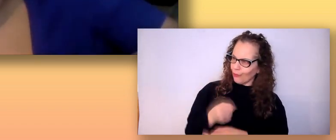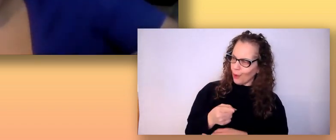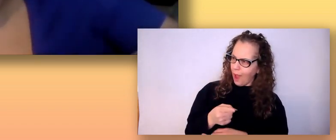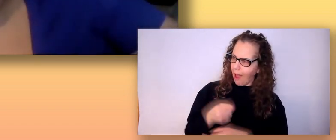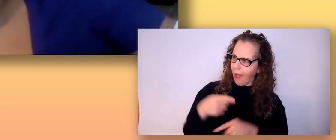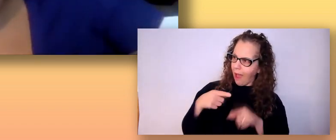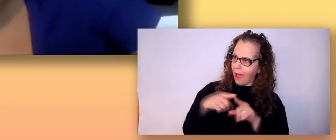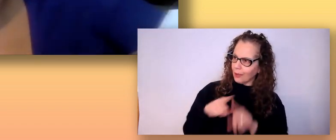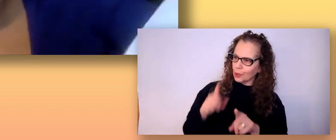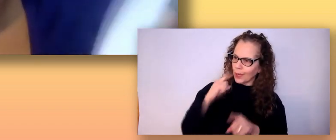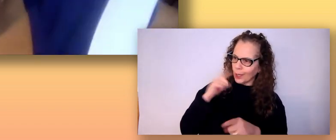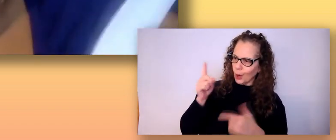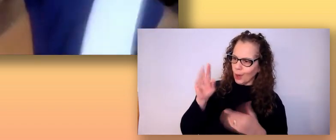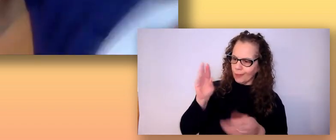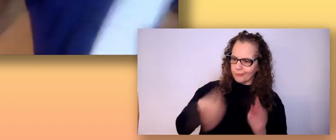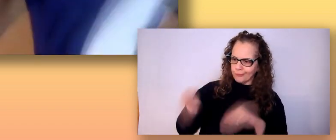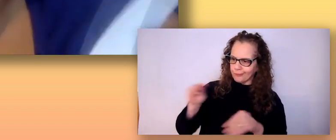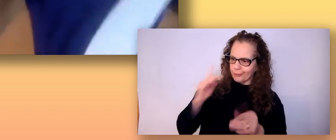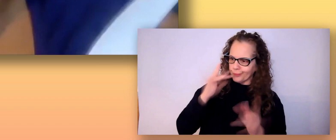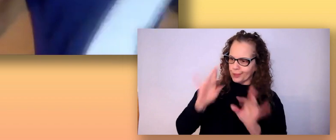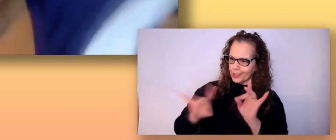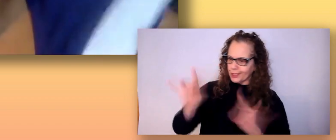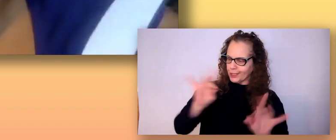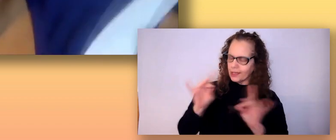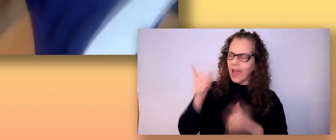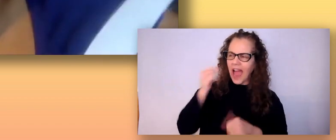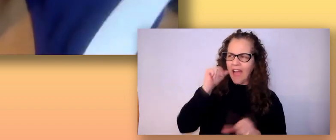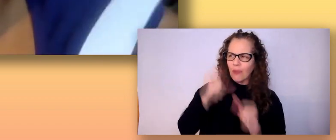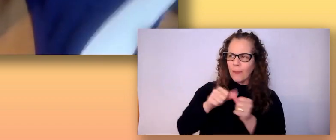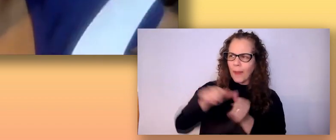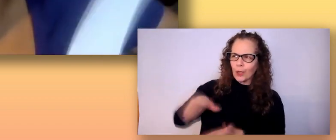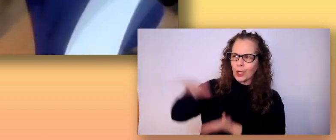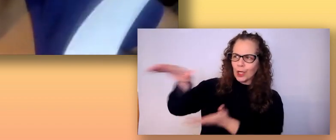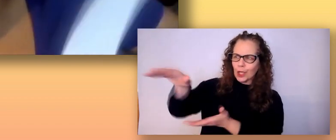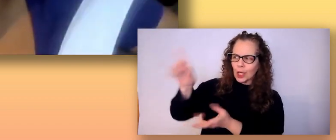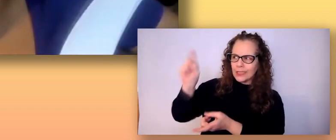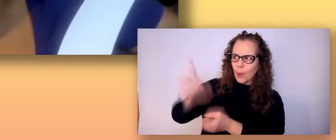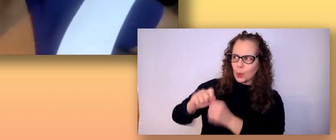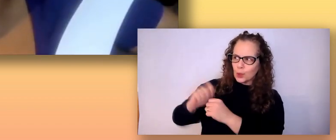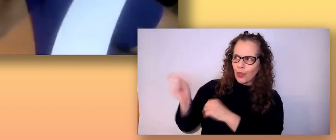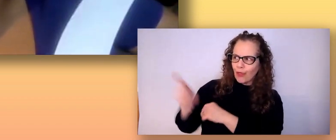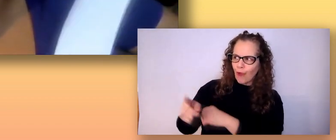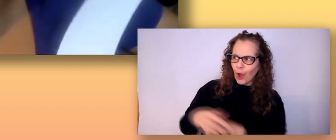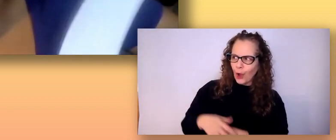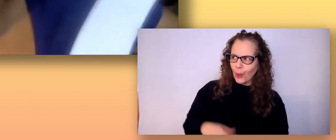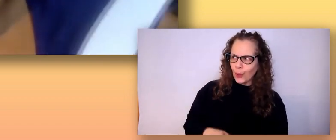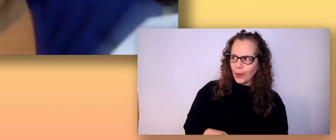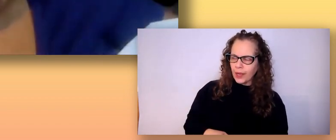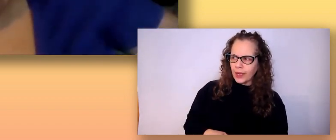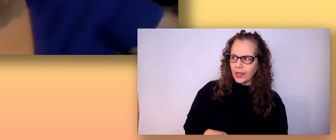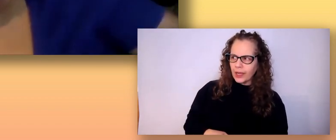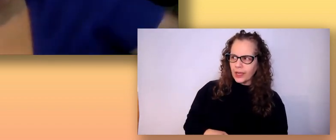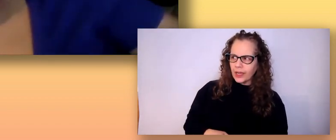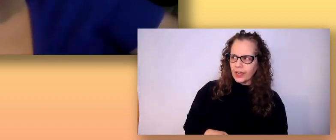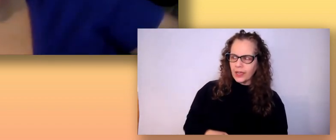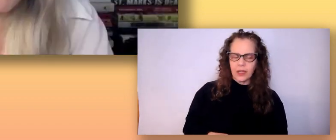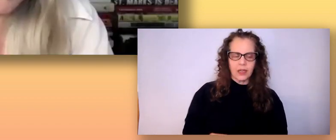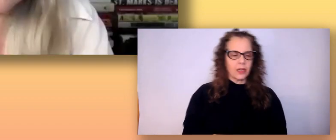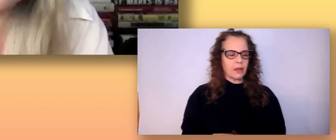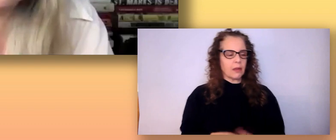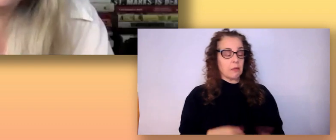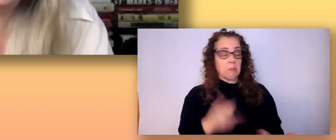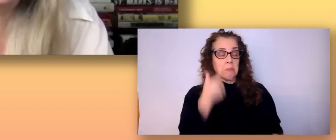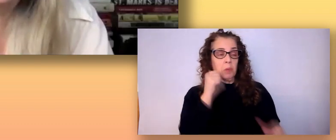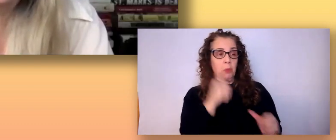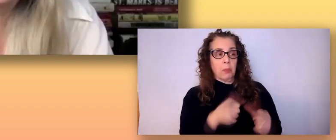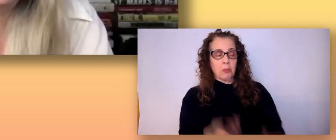your scrapbook phase. I specifically remember that being placed in a pile of photos ruined by shaky disposable cameras. I guess I don't